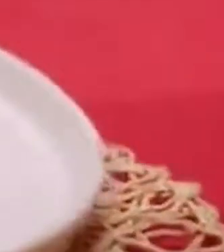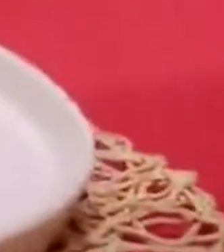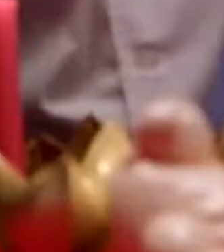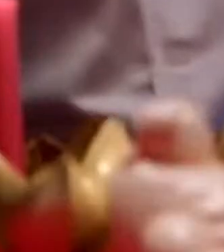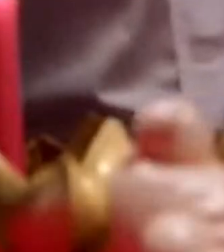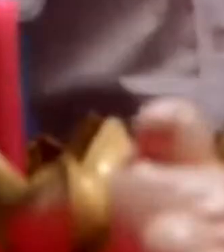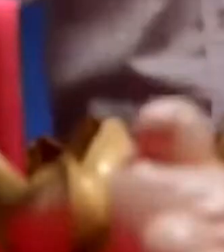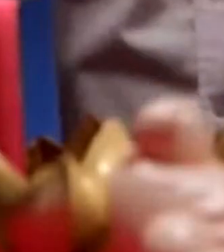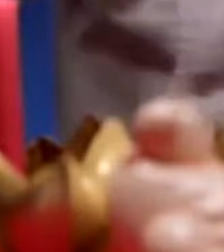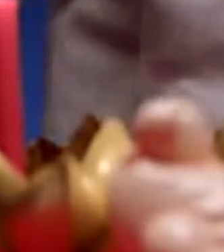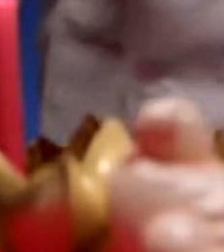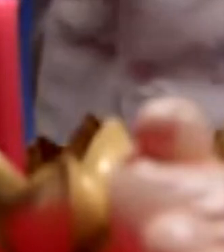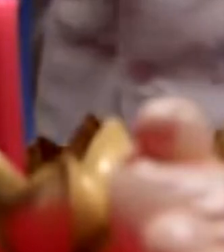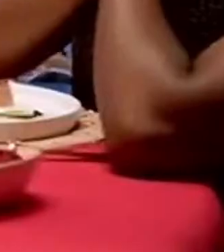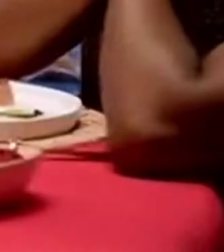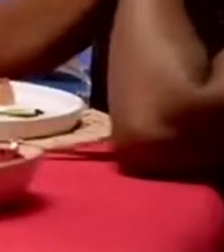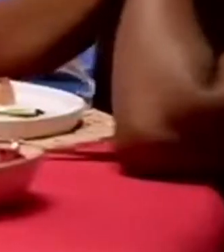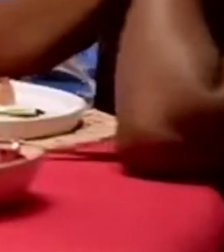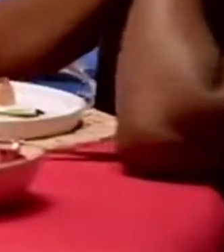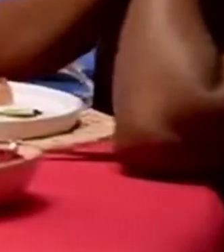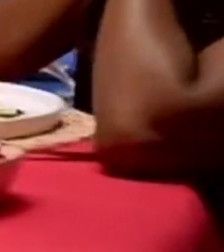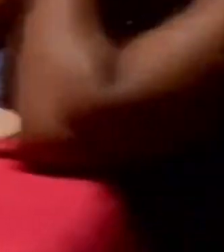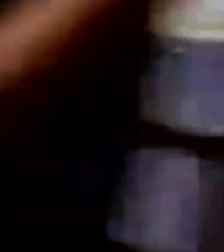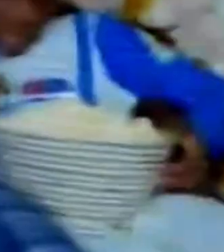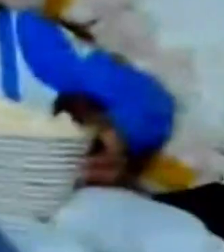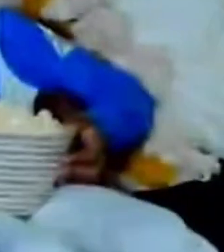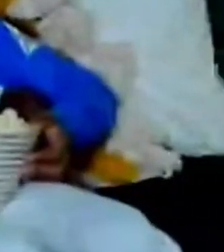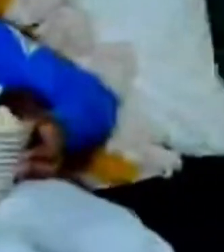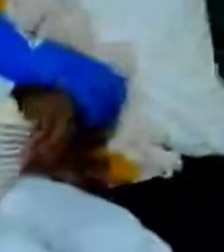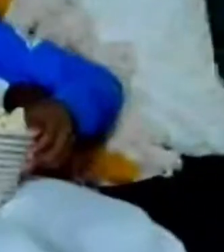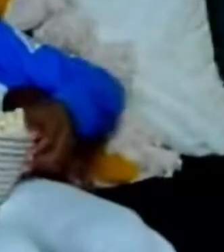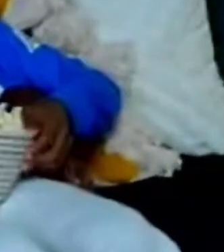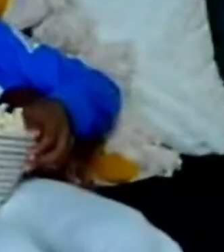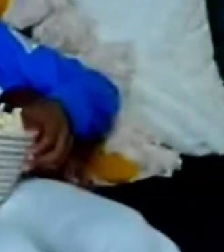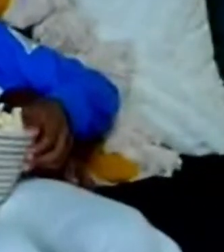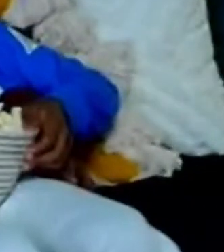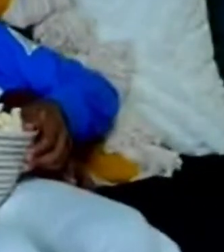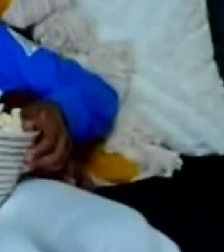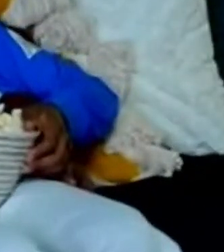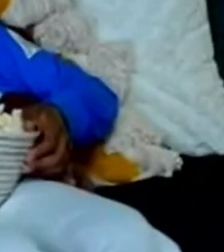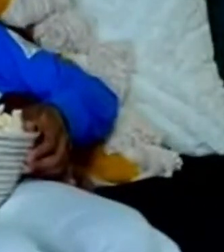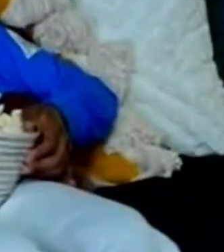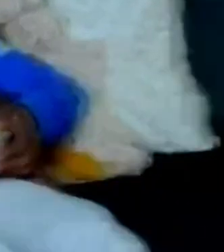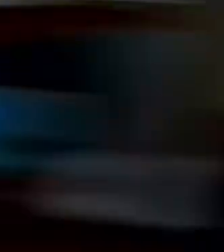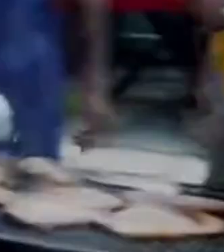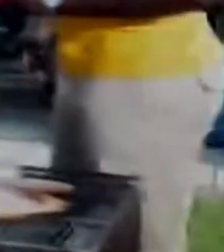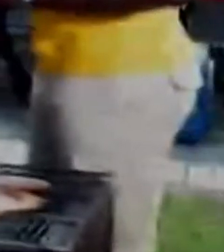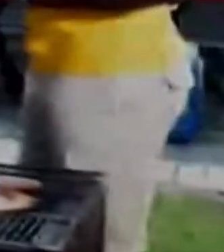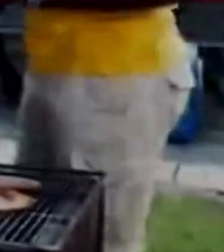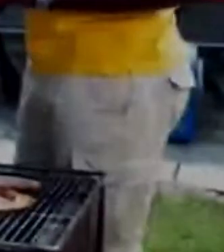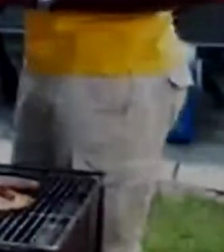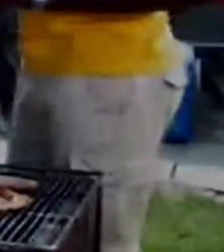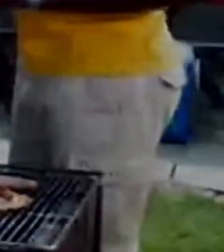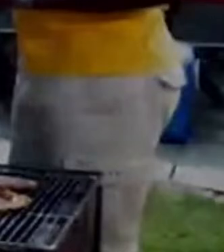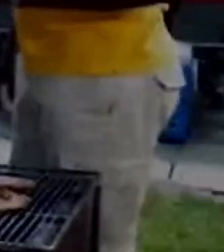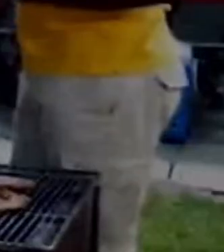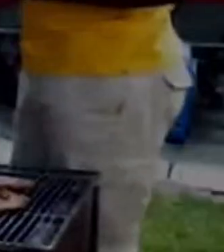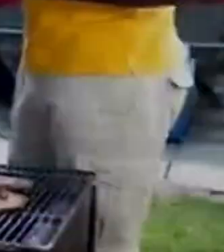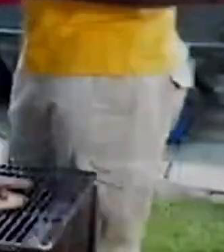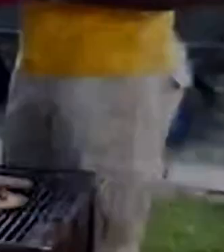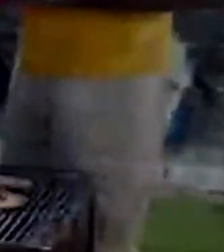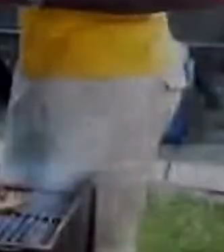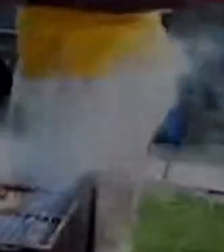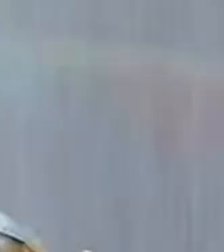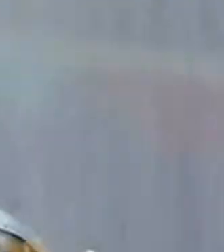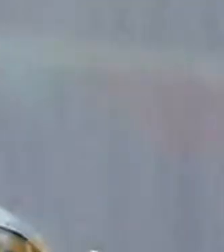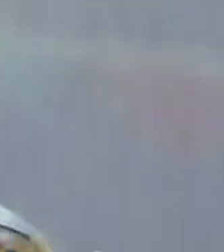Instead of date night with your bae, how about countless nights for you, bae, and the kids? And don't settle for a few